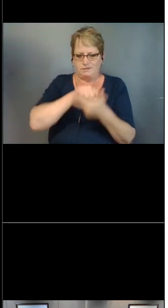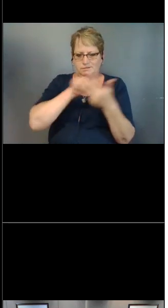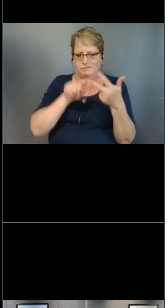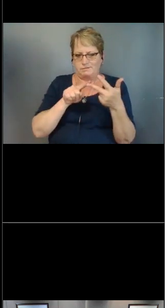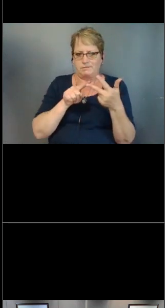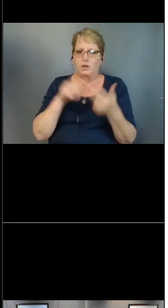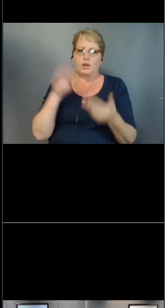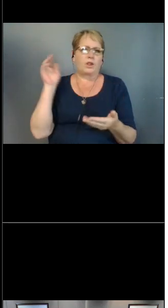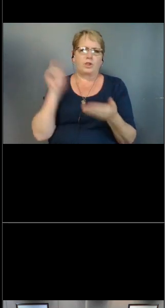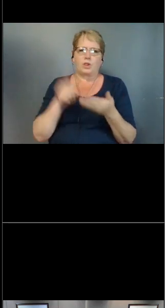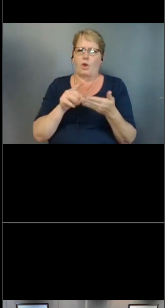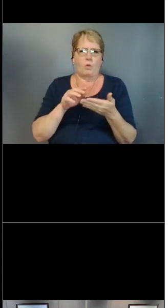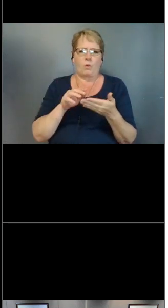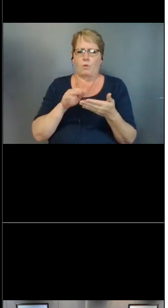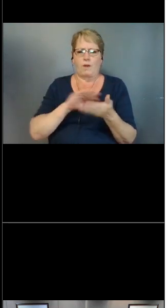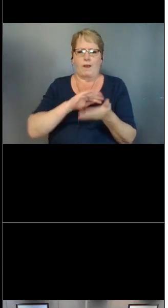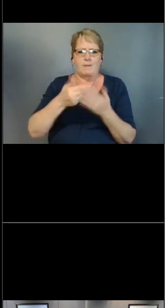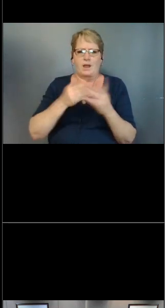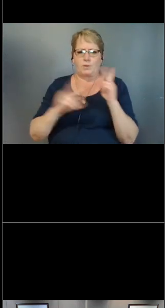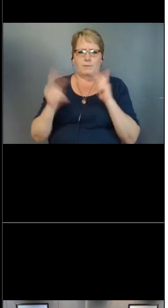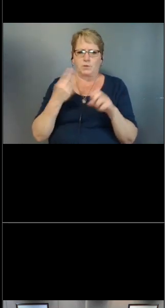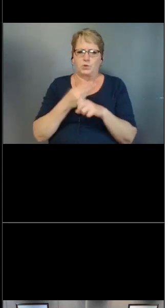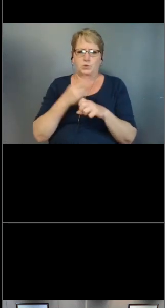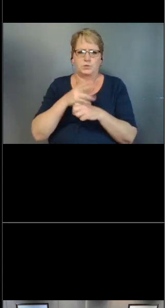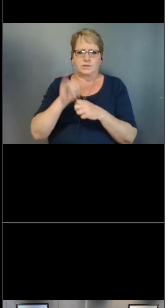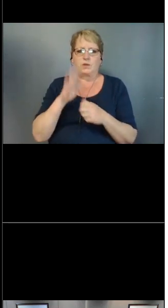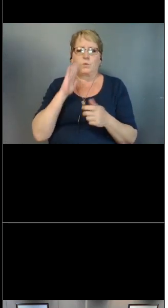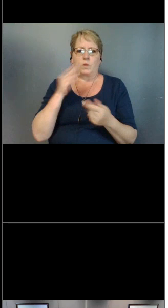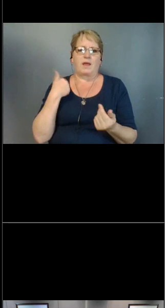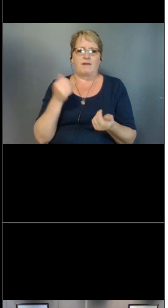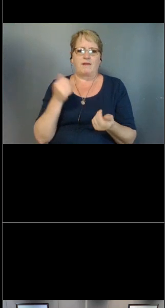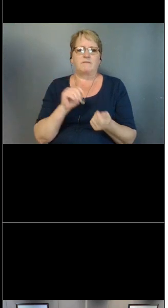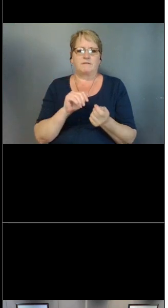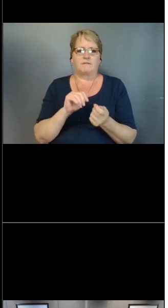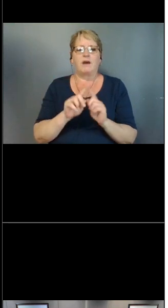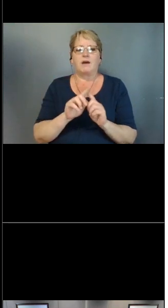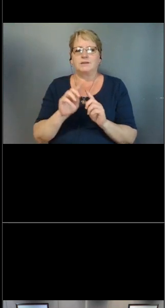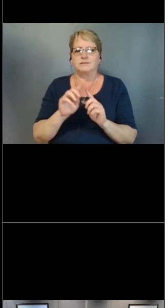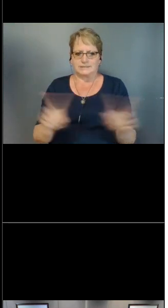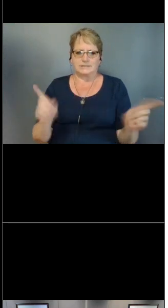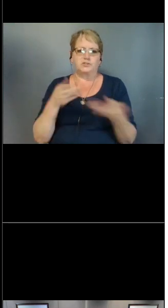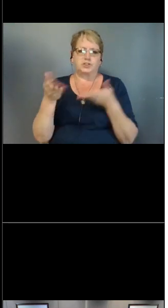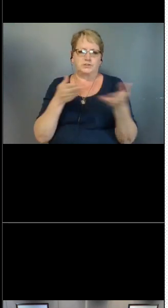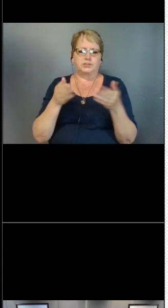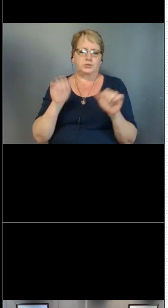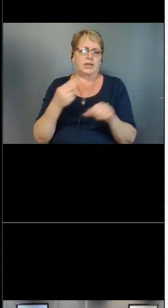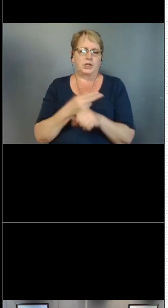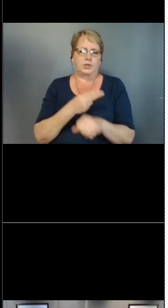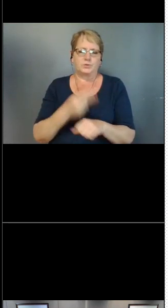lowest ridership within our system and largely have alternative services available to serve riders in these areas.